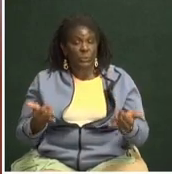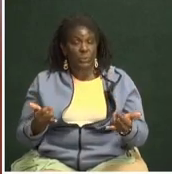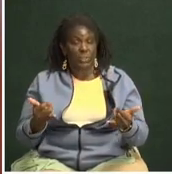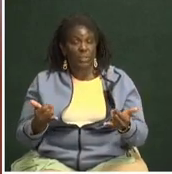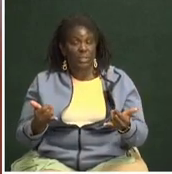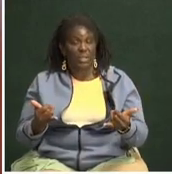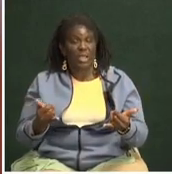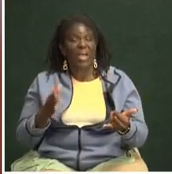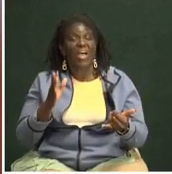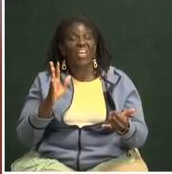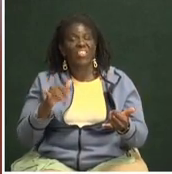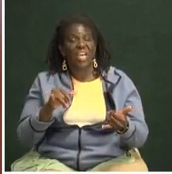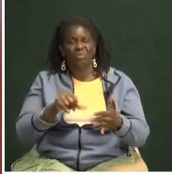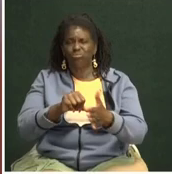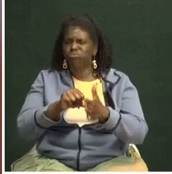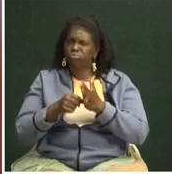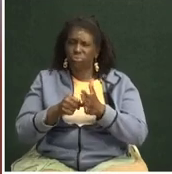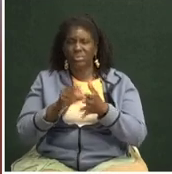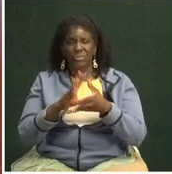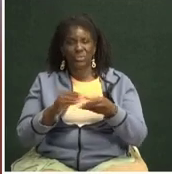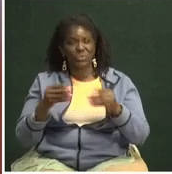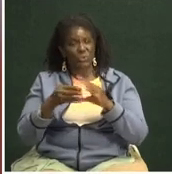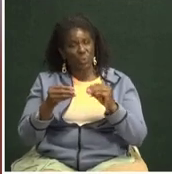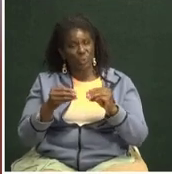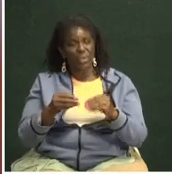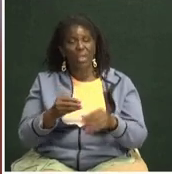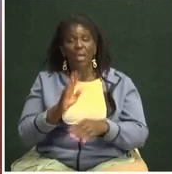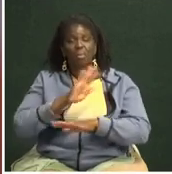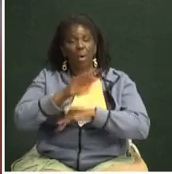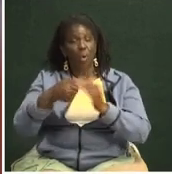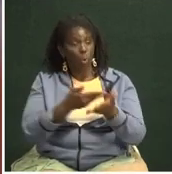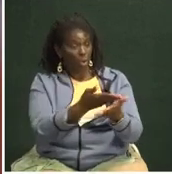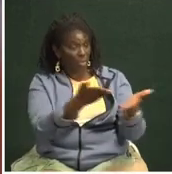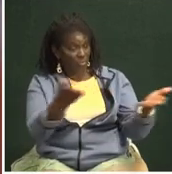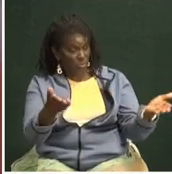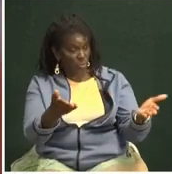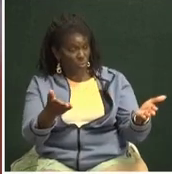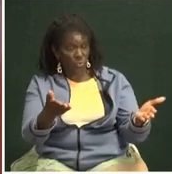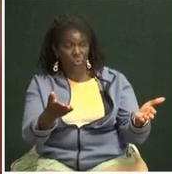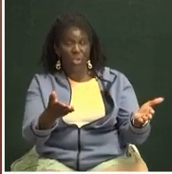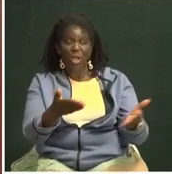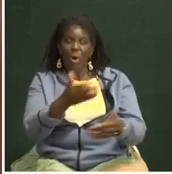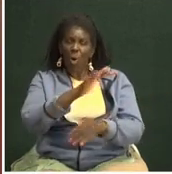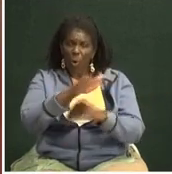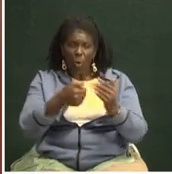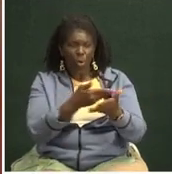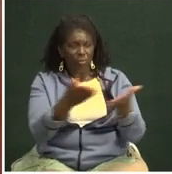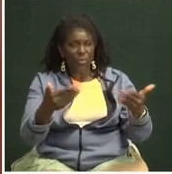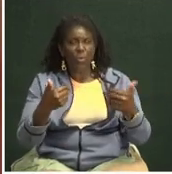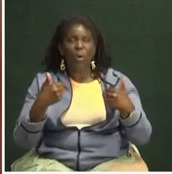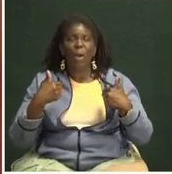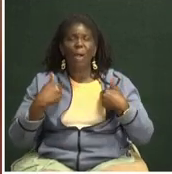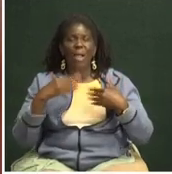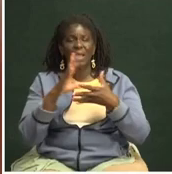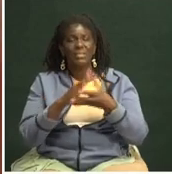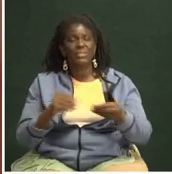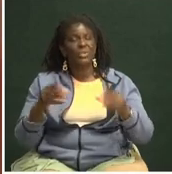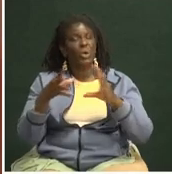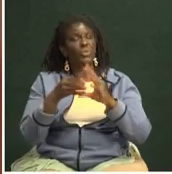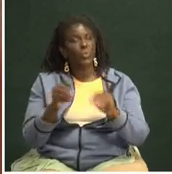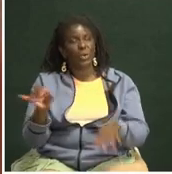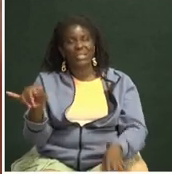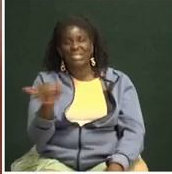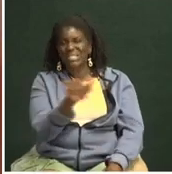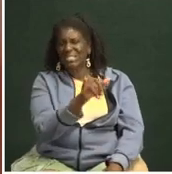Those are remarkable stories. But each one of you each one of you has a story that's